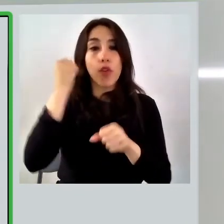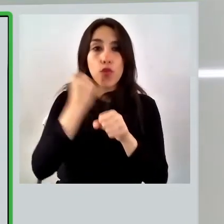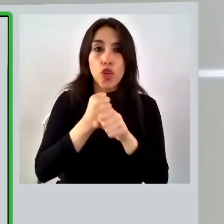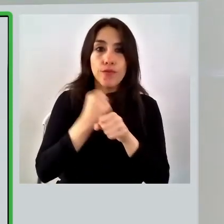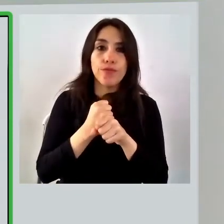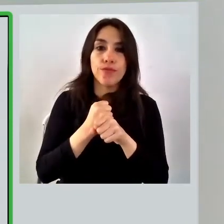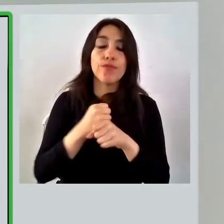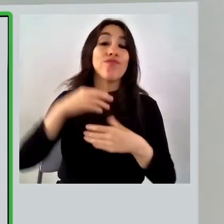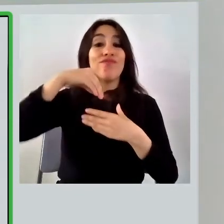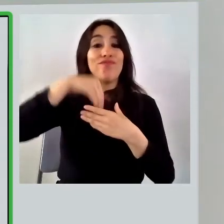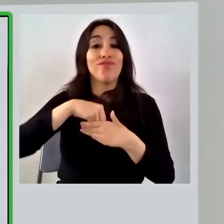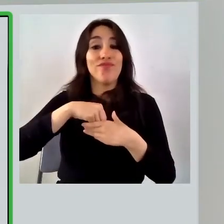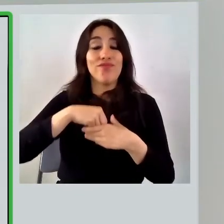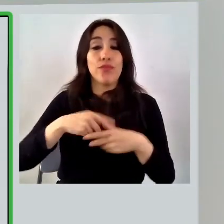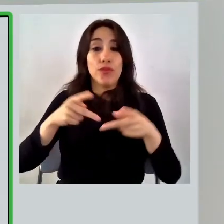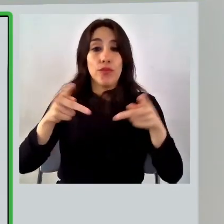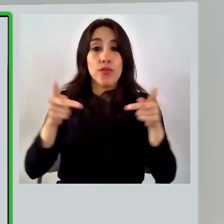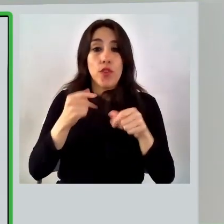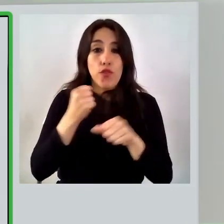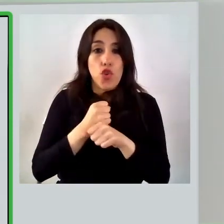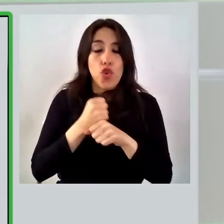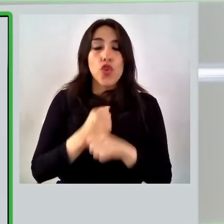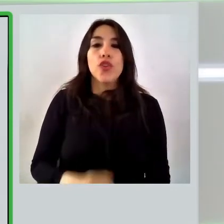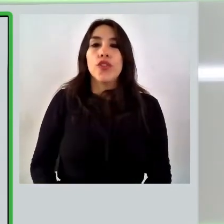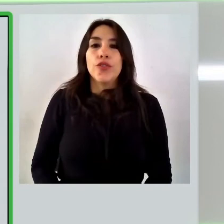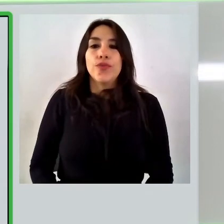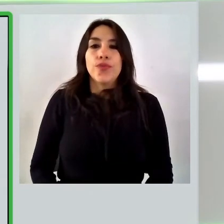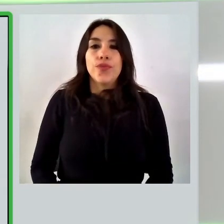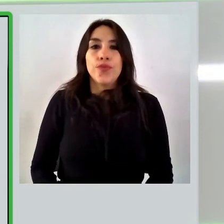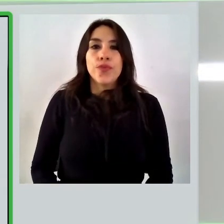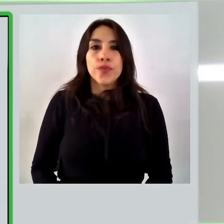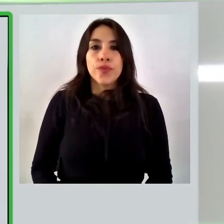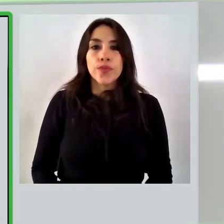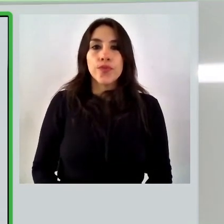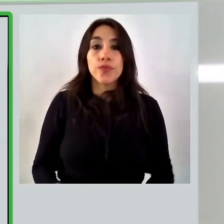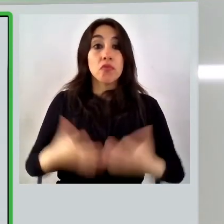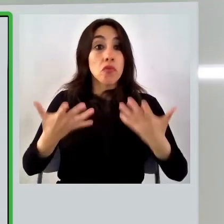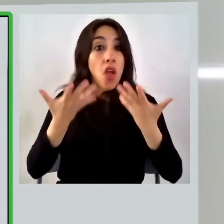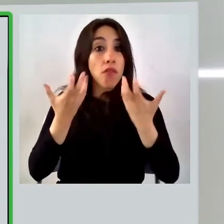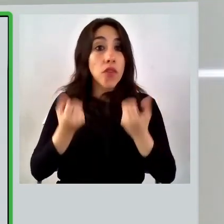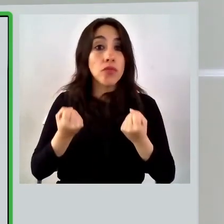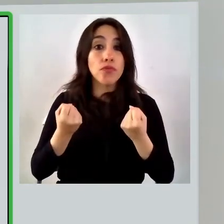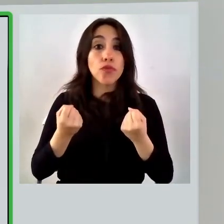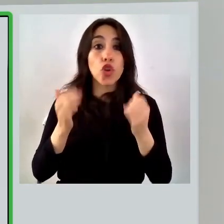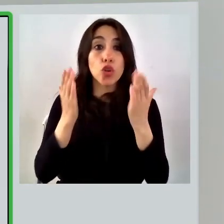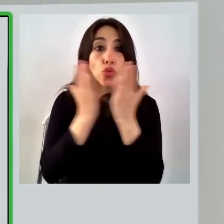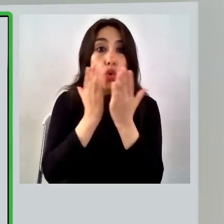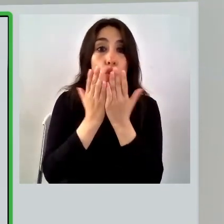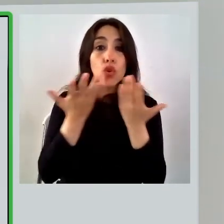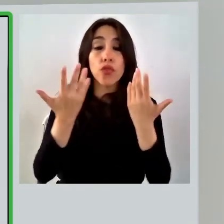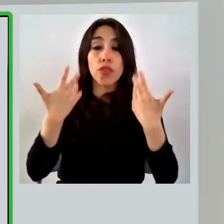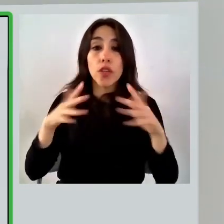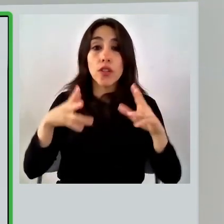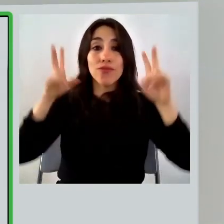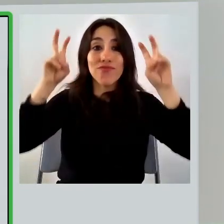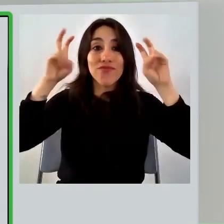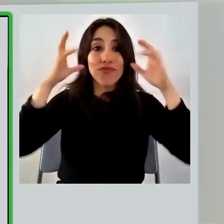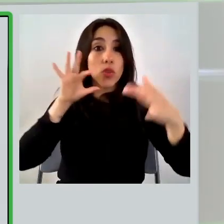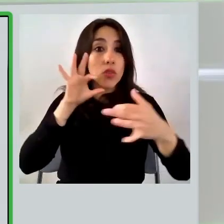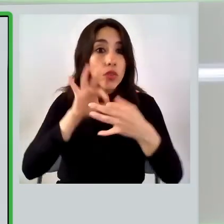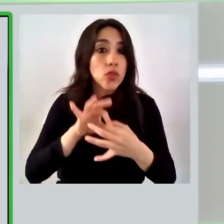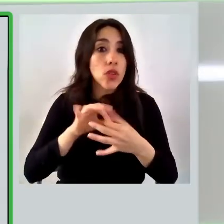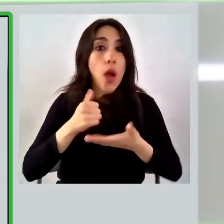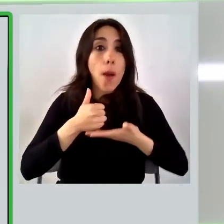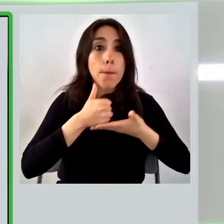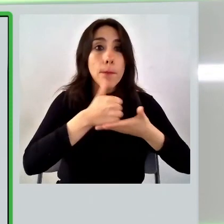around two things. One is around career, the satisfaction, what they aspire to do going forward. Do you